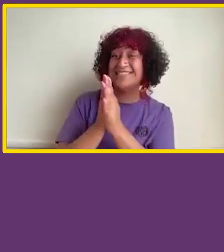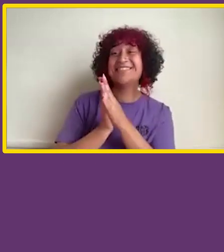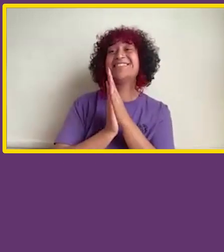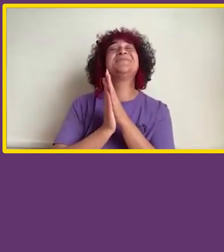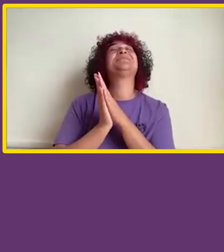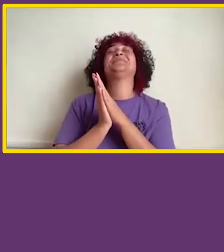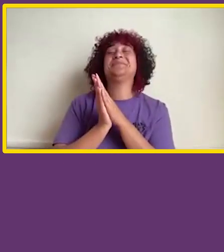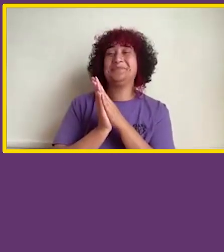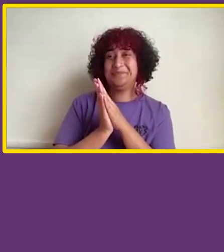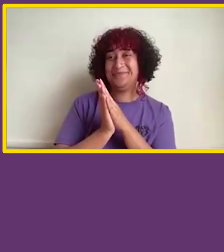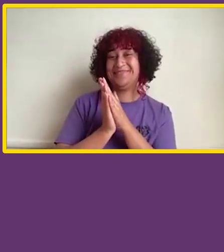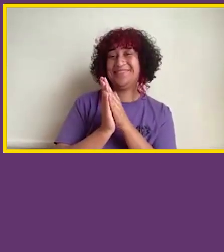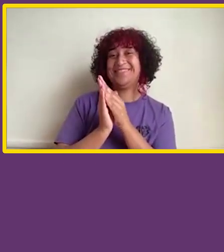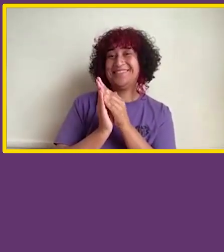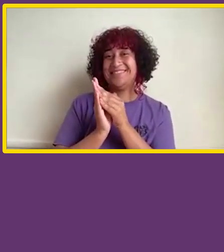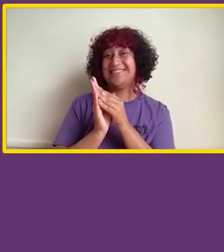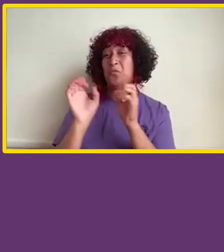This is Jaya. Covered by